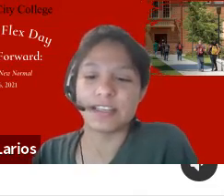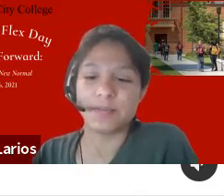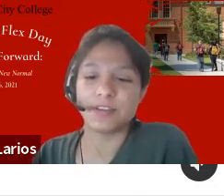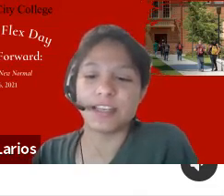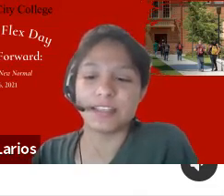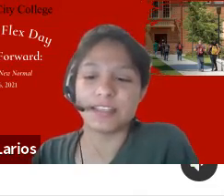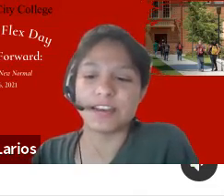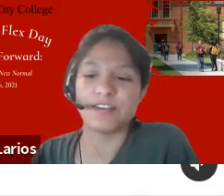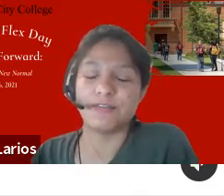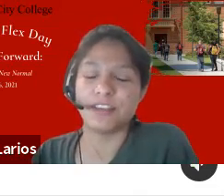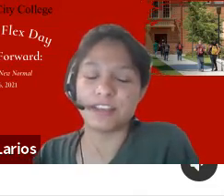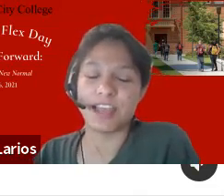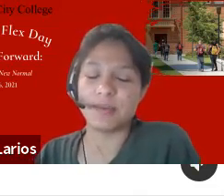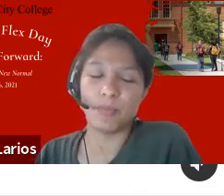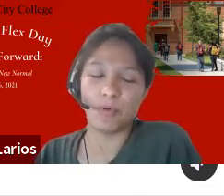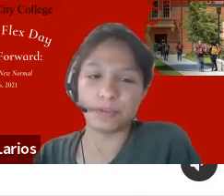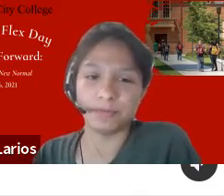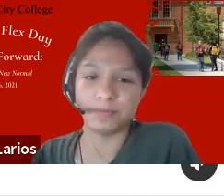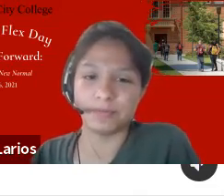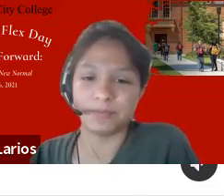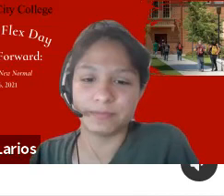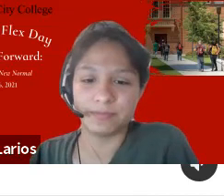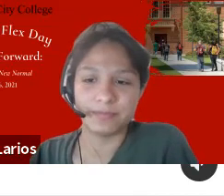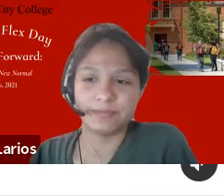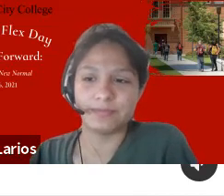the exam with the testing center via the AIM portal?